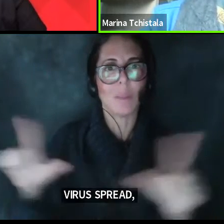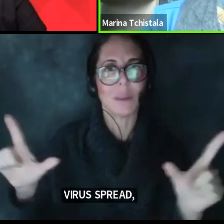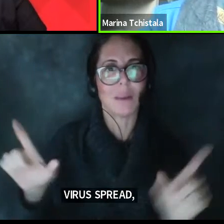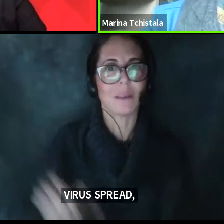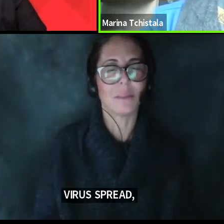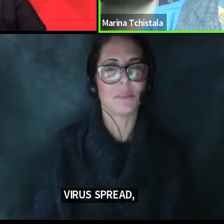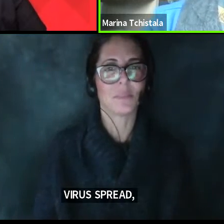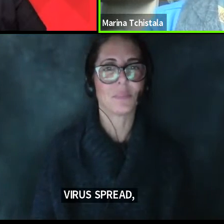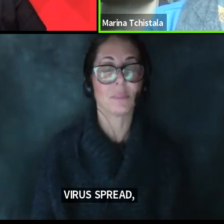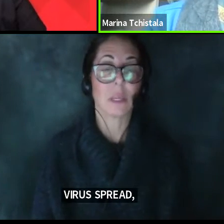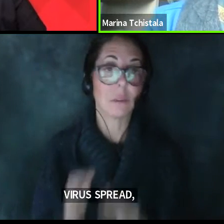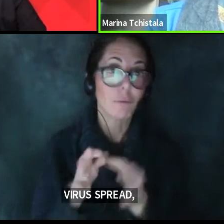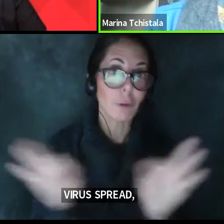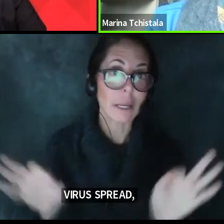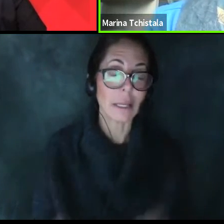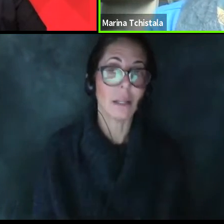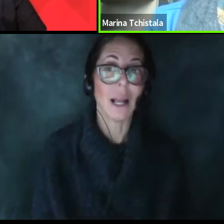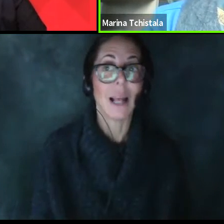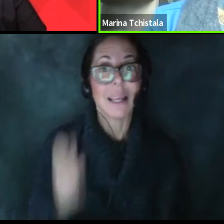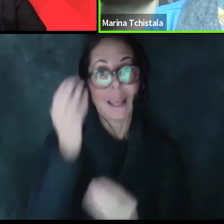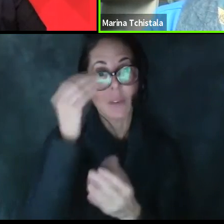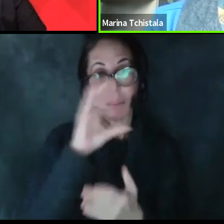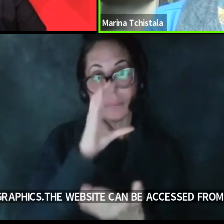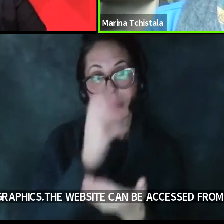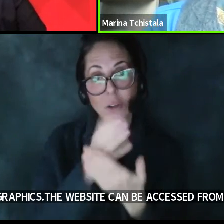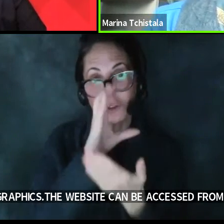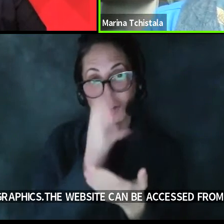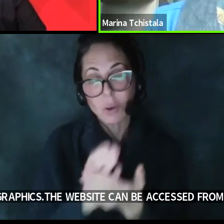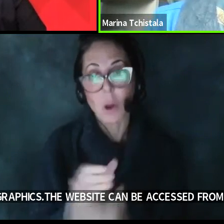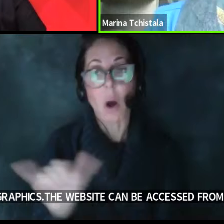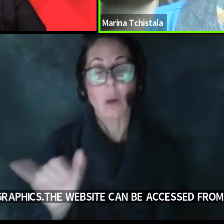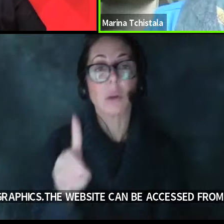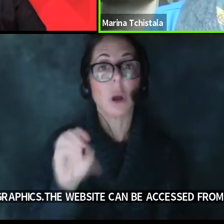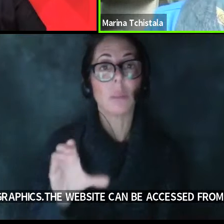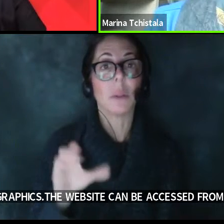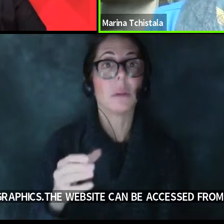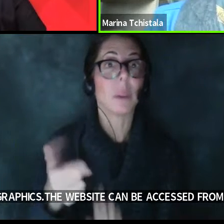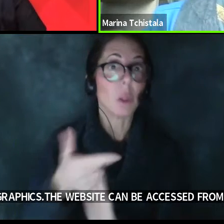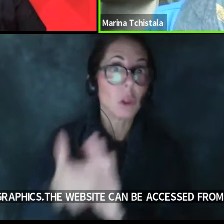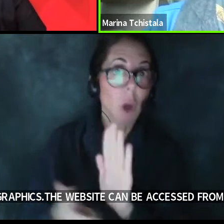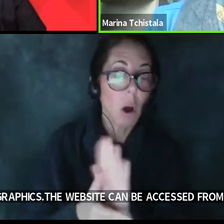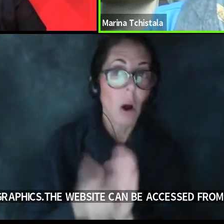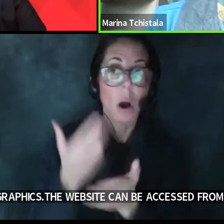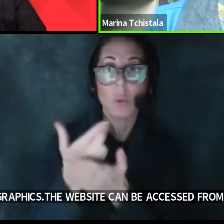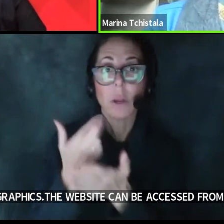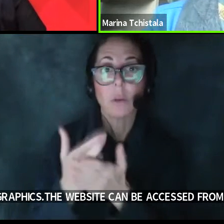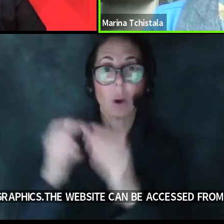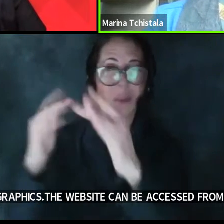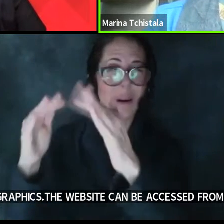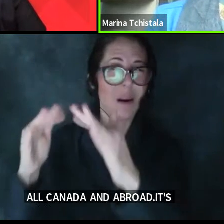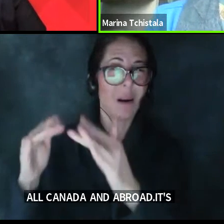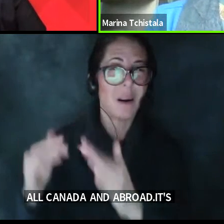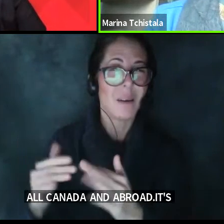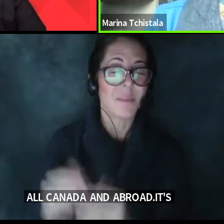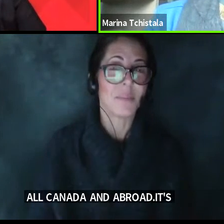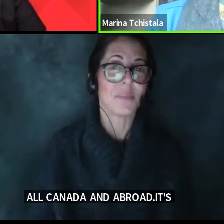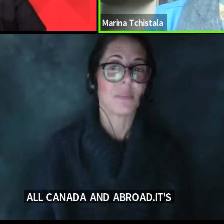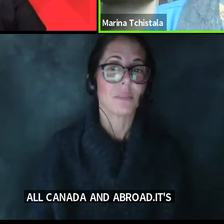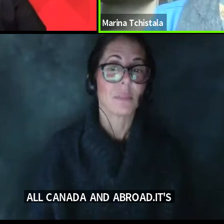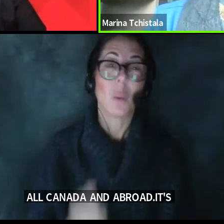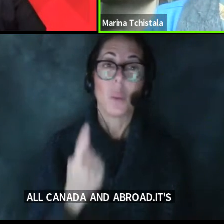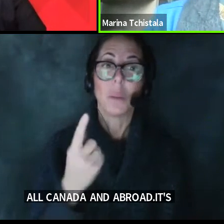are infographics, there are legislation documents, all collection of resources. The only problem will